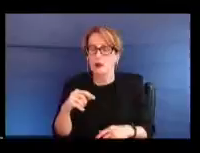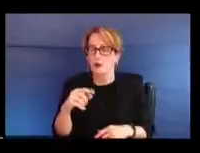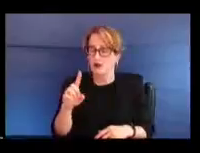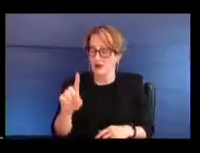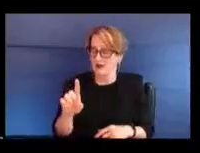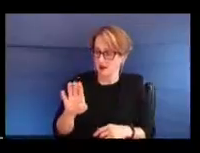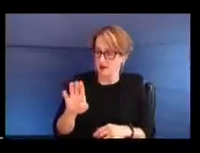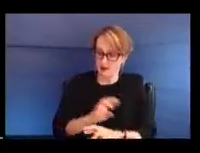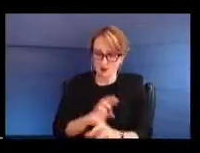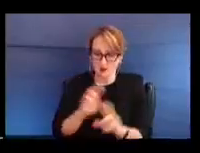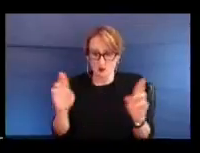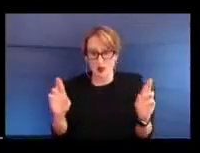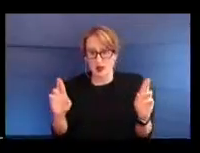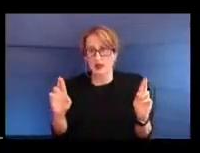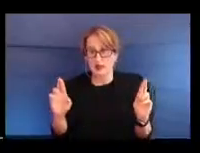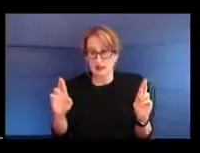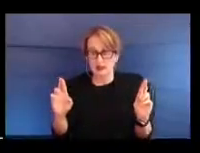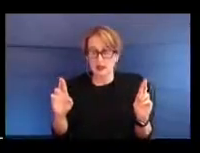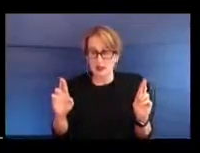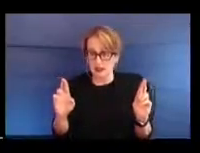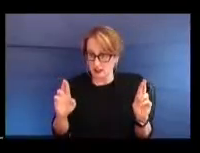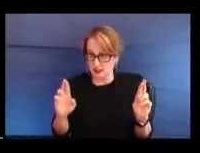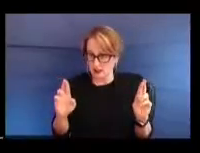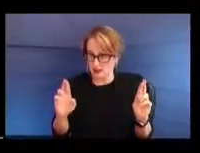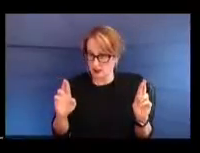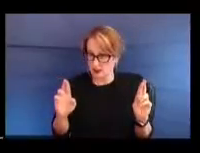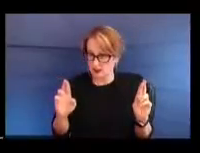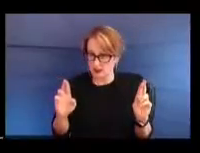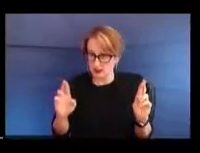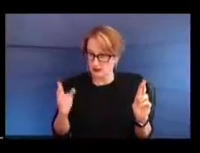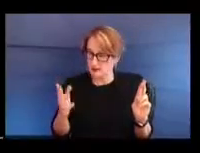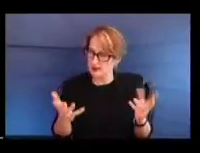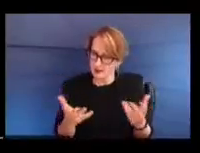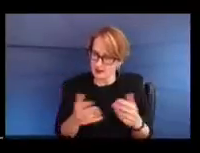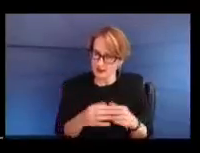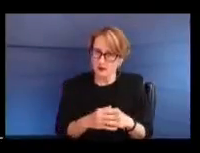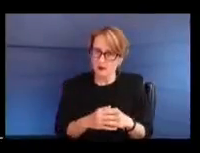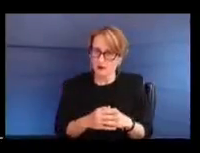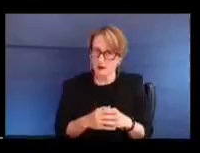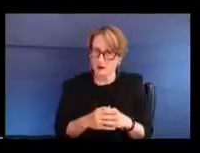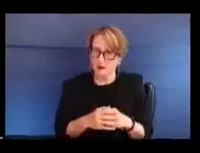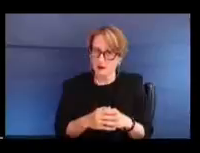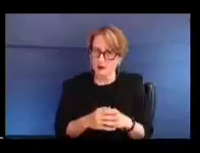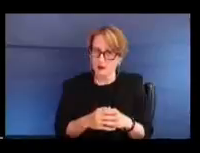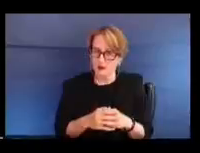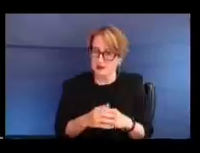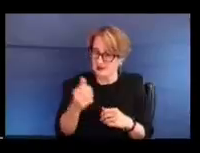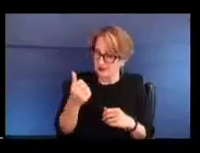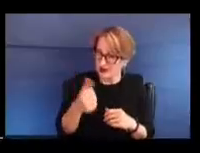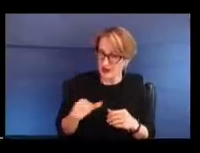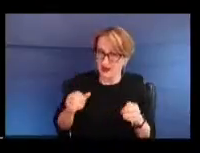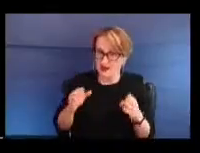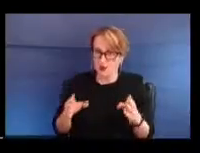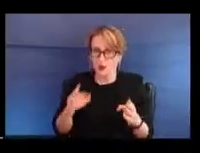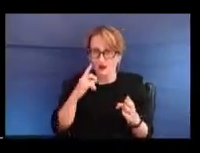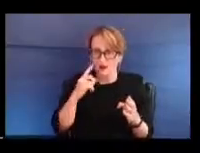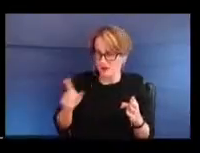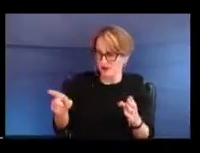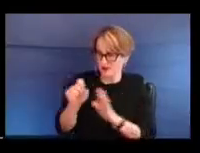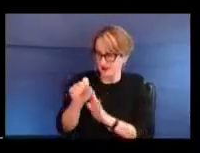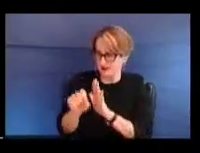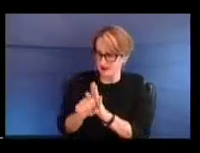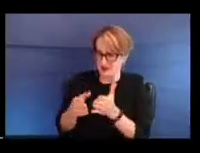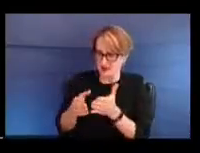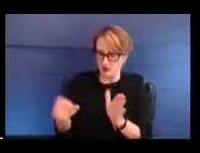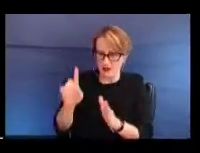go, is there really no way for the statewide database to tell us how many we've gotten